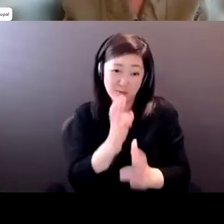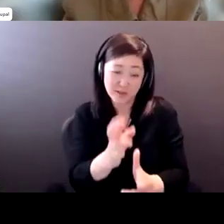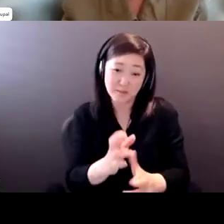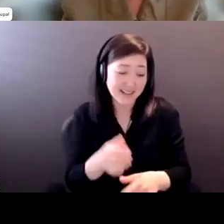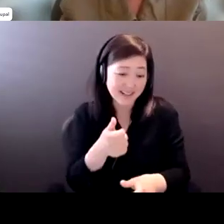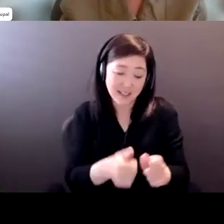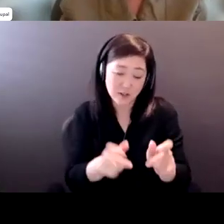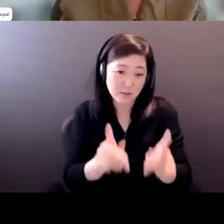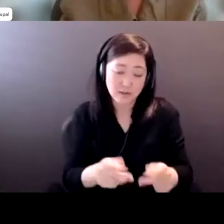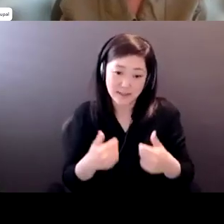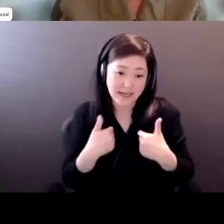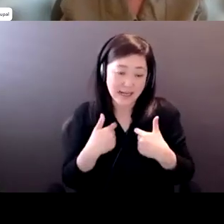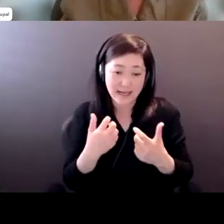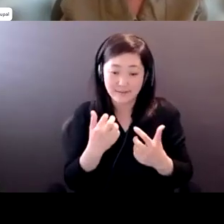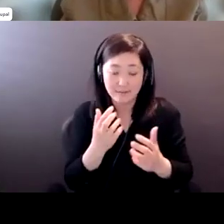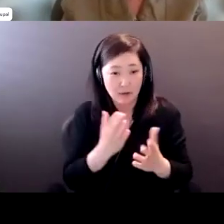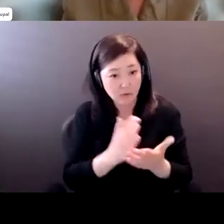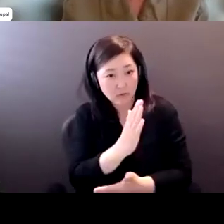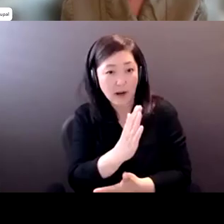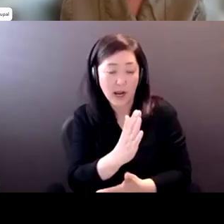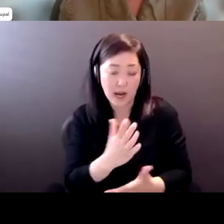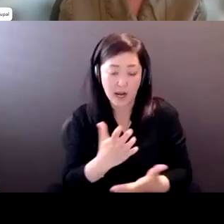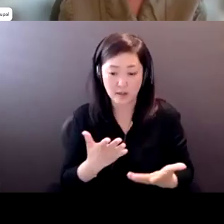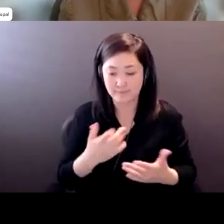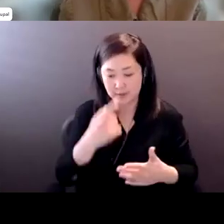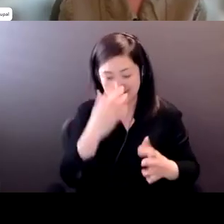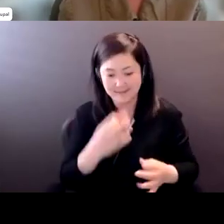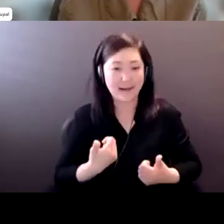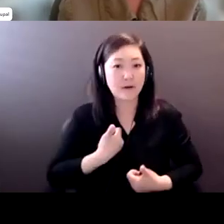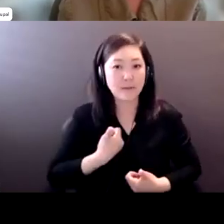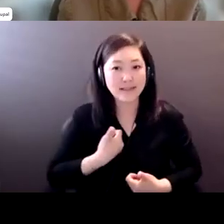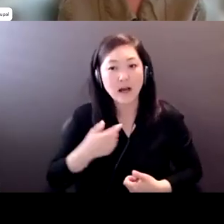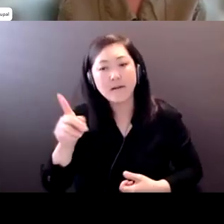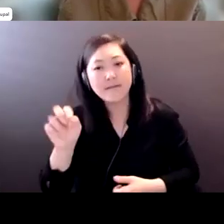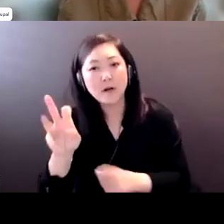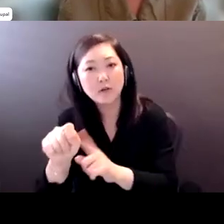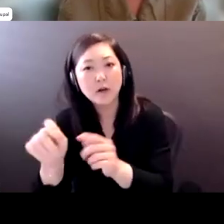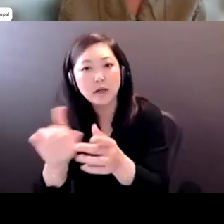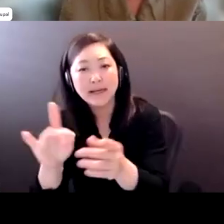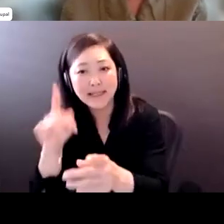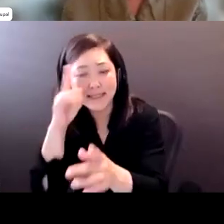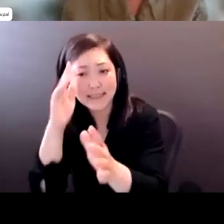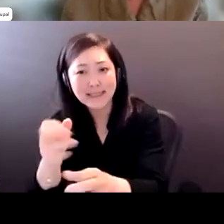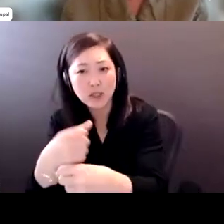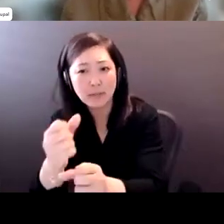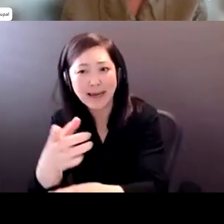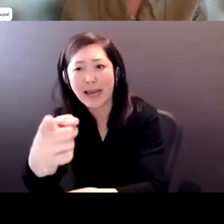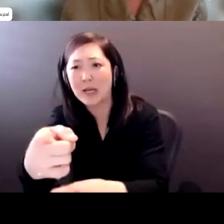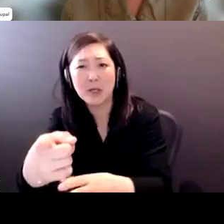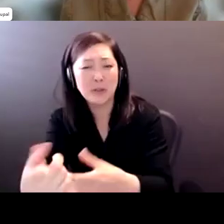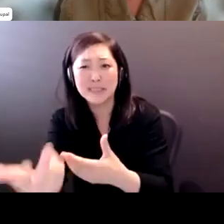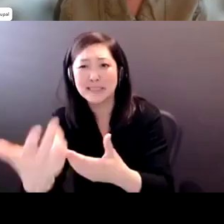to. Indeed, when, Kurt was talking about the decision making, and I want you to jump in here, Kurt, please save me